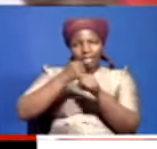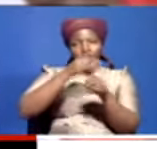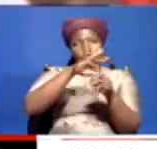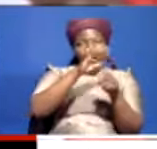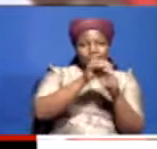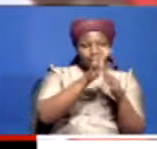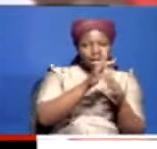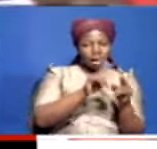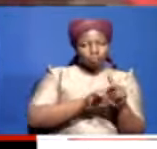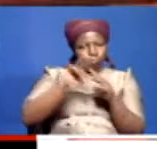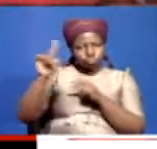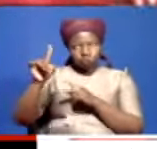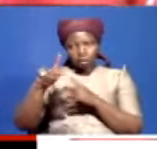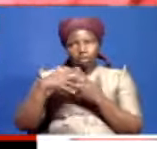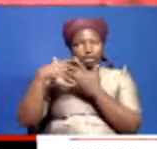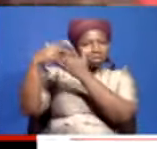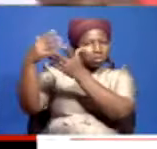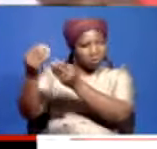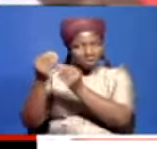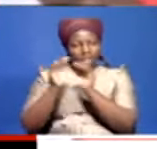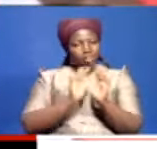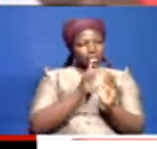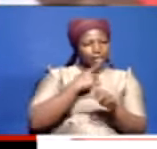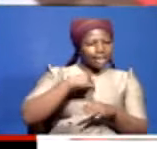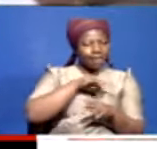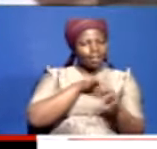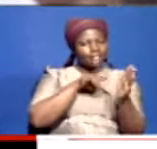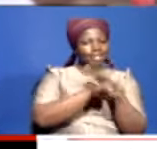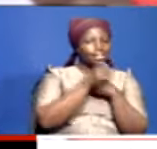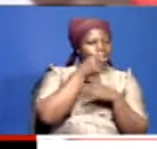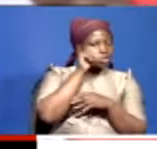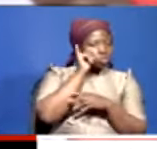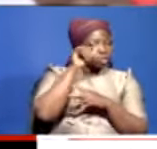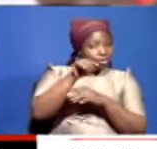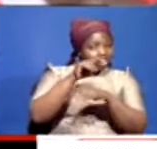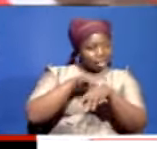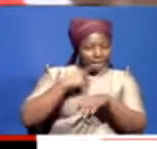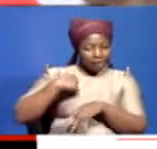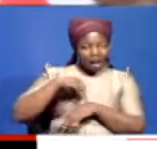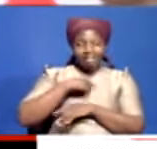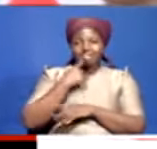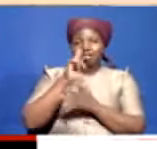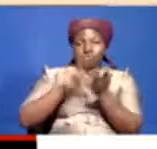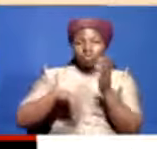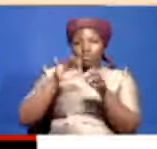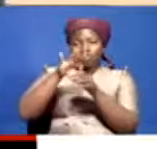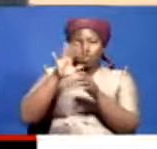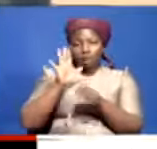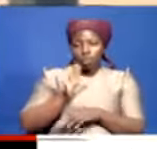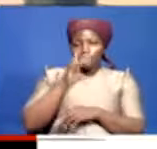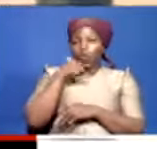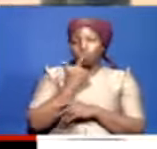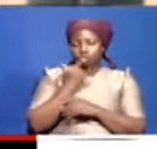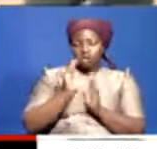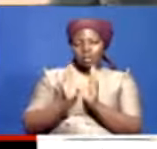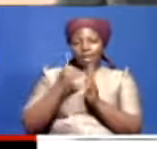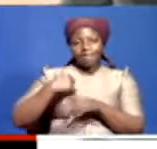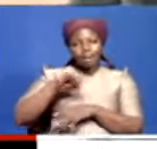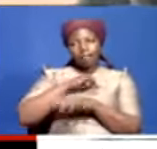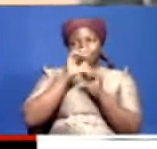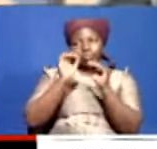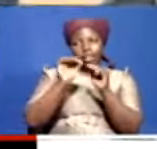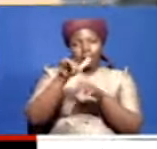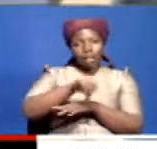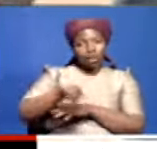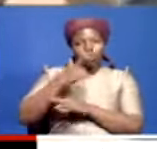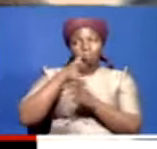wanapotea, wanaenda wanatuacha Isiolo hii. Round hii tumesema, tuchague mama, mama hawezi katuacha. The locals claim in the past